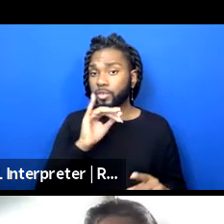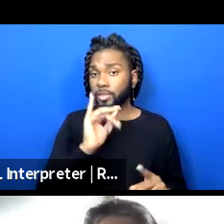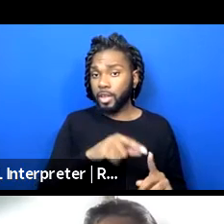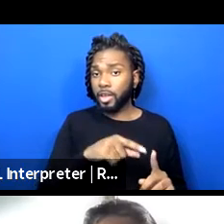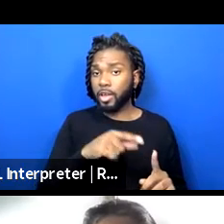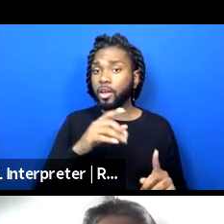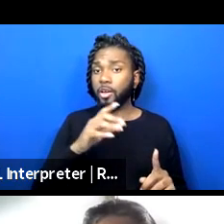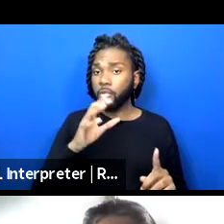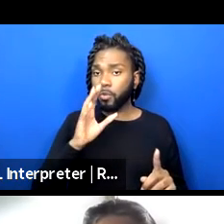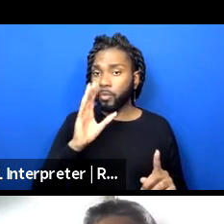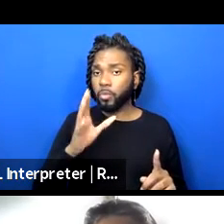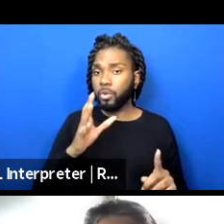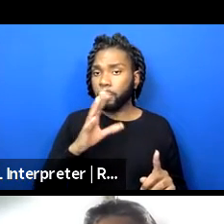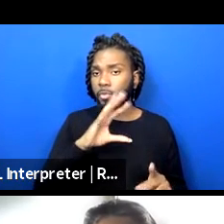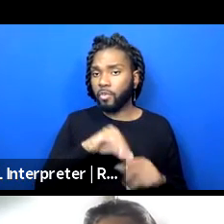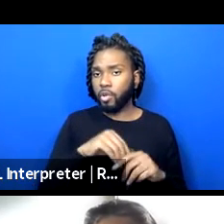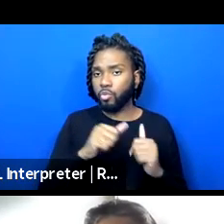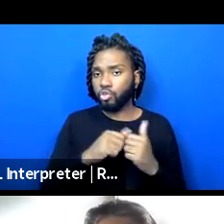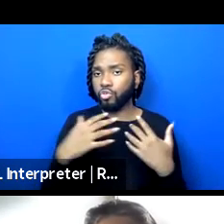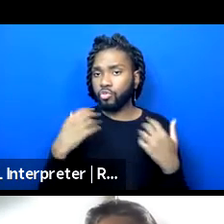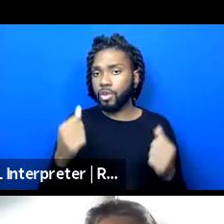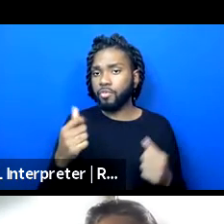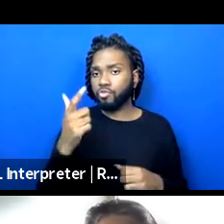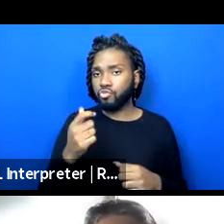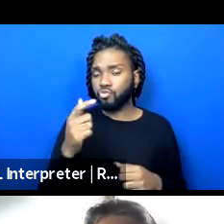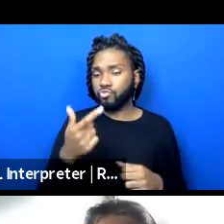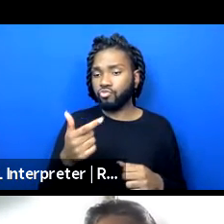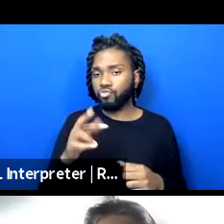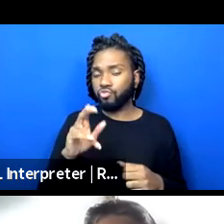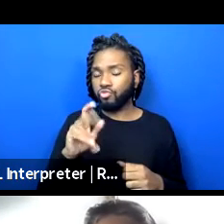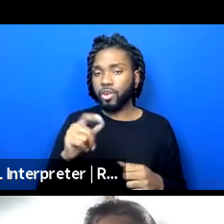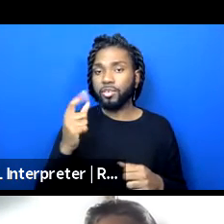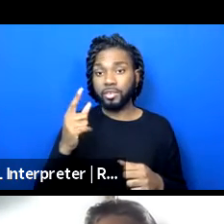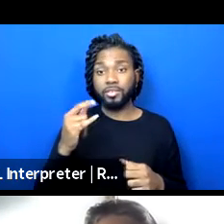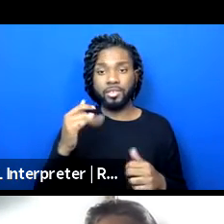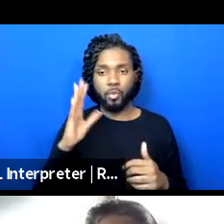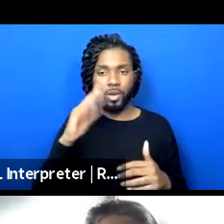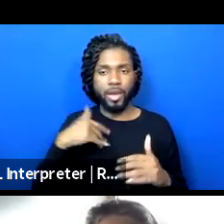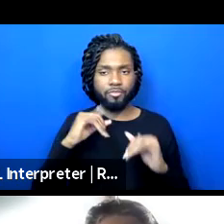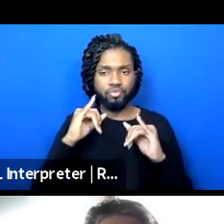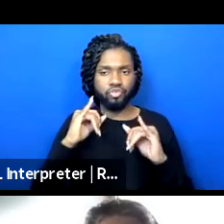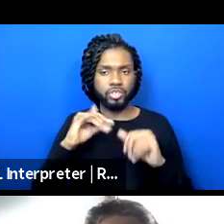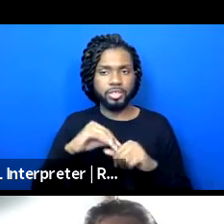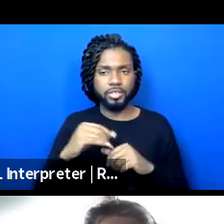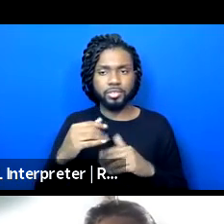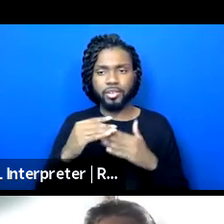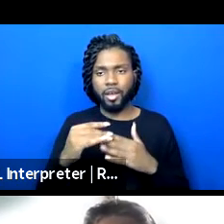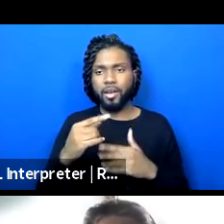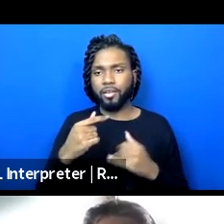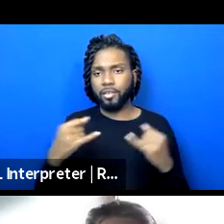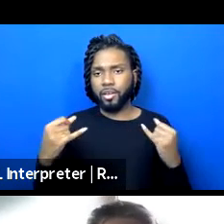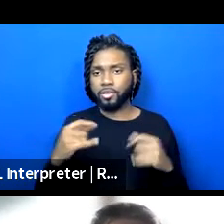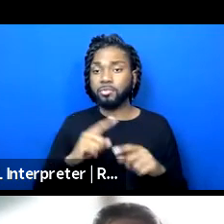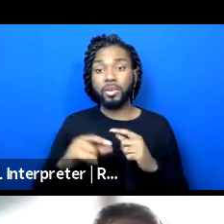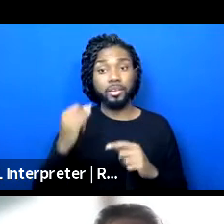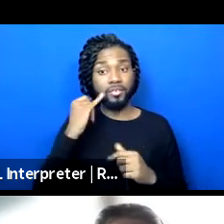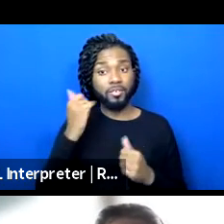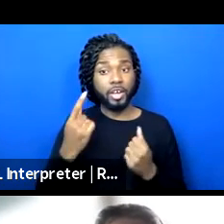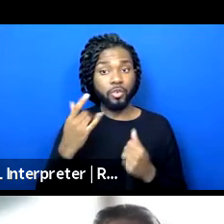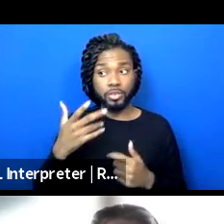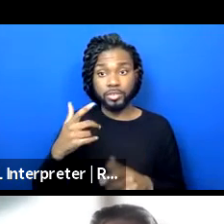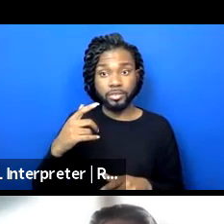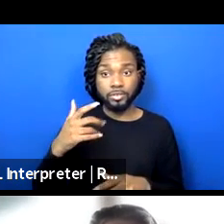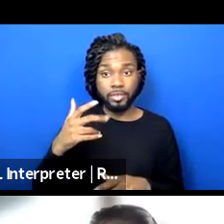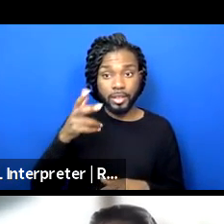recovery grants. So if you're looking to apply for those, we'll be releasing the guidelines out there. But if anyone's on this call listening, you should